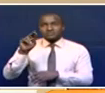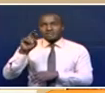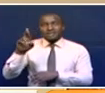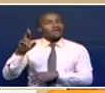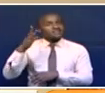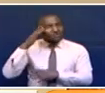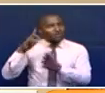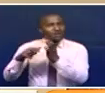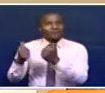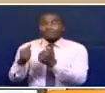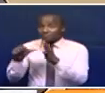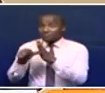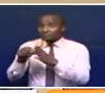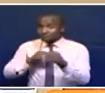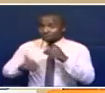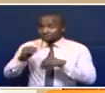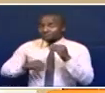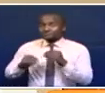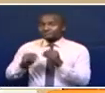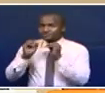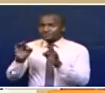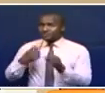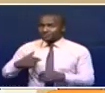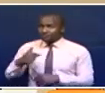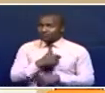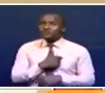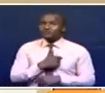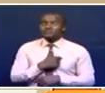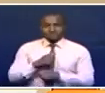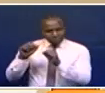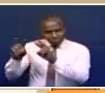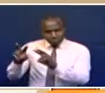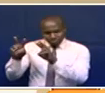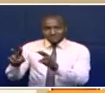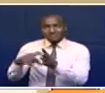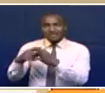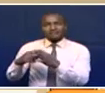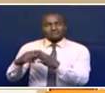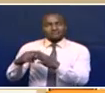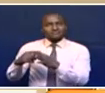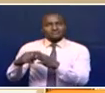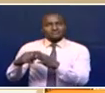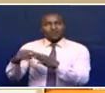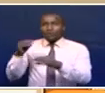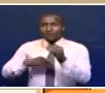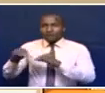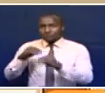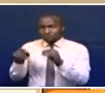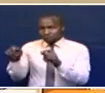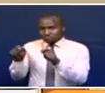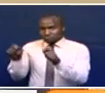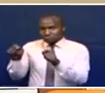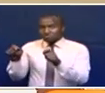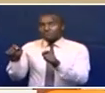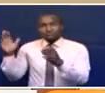is corruption. Mm. Yeah. Therefore, if we can check and slay the ghost of corruption, I believe our doctors will be